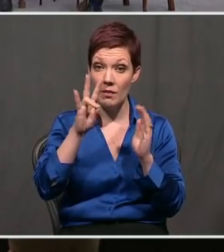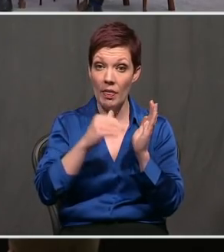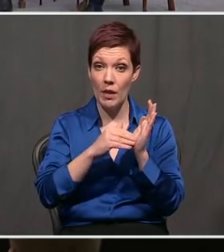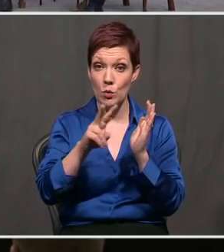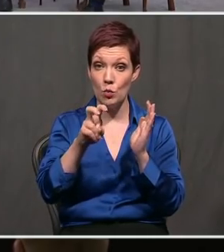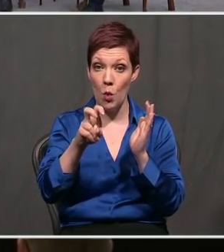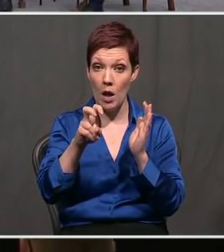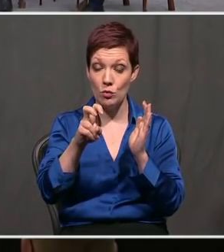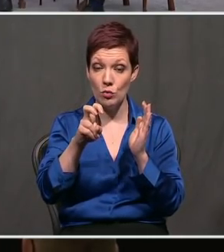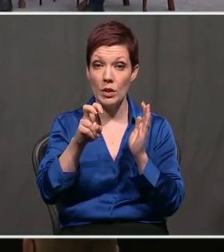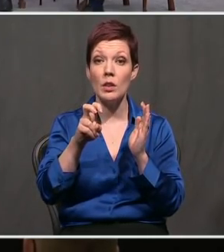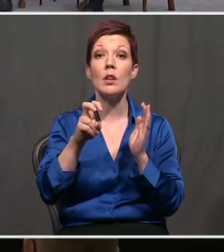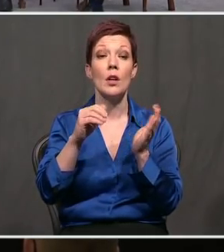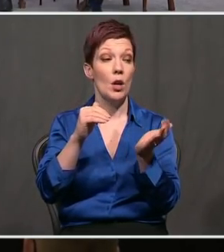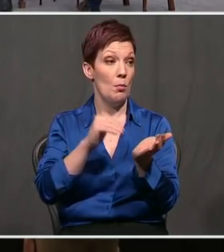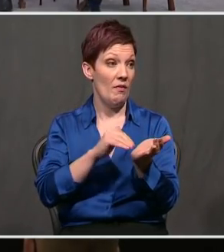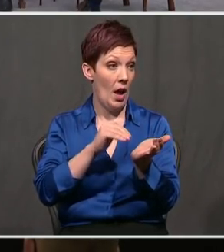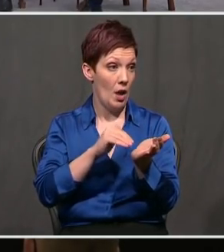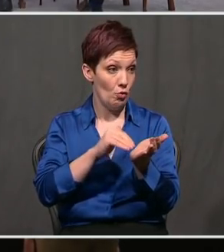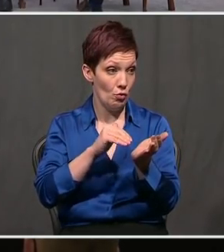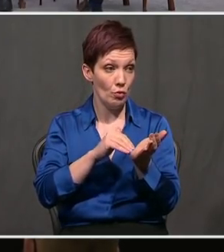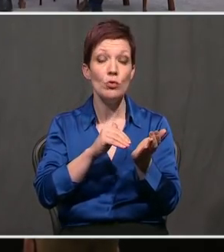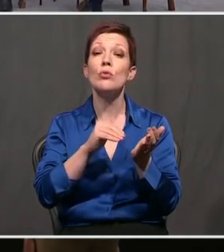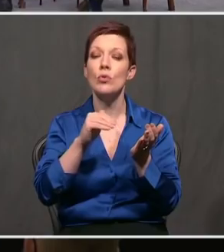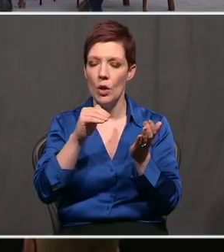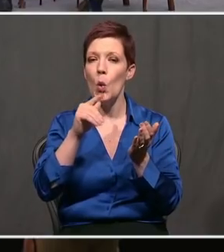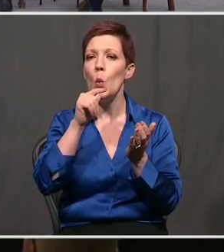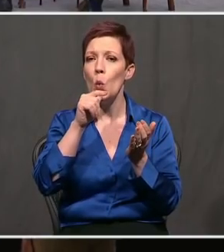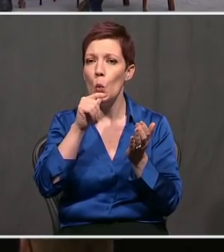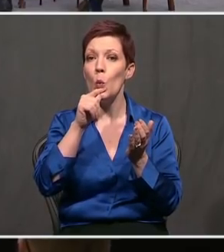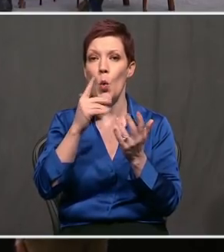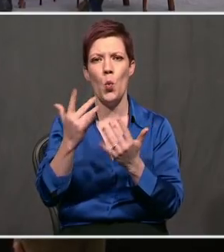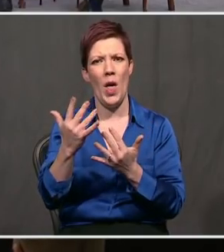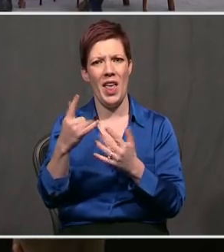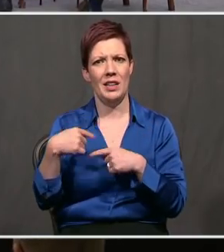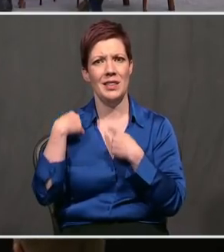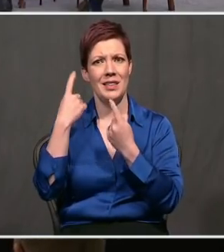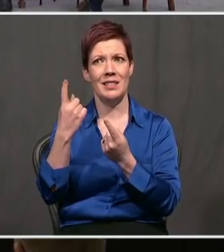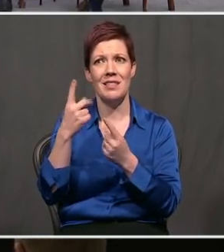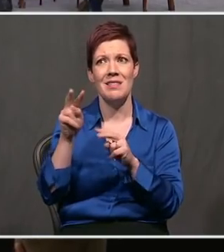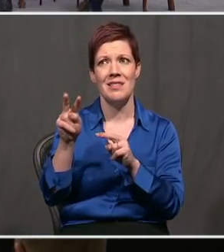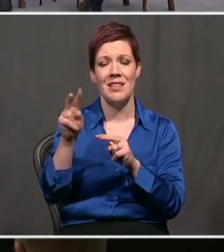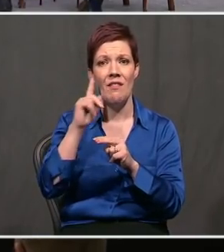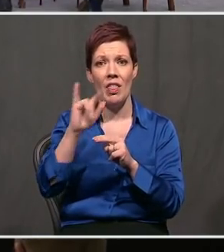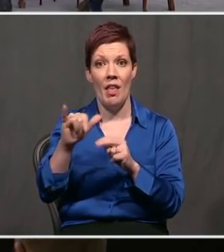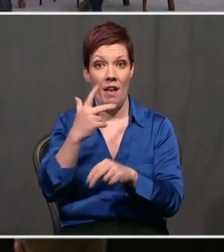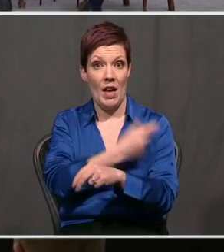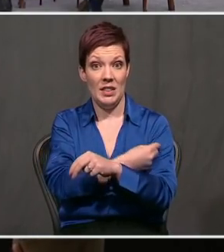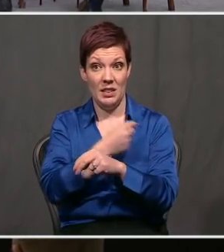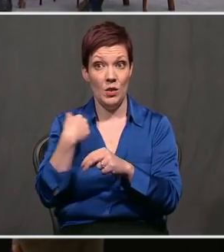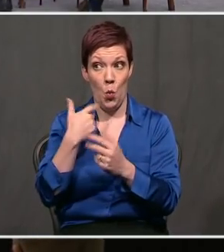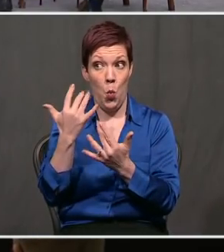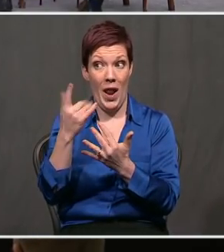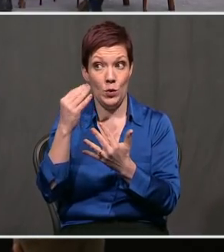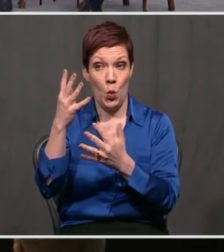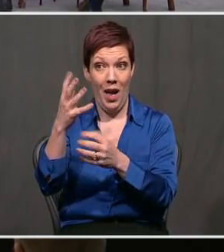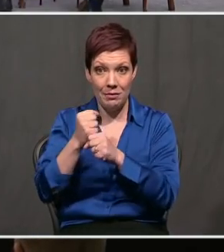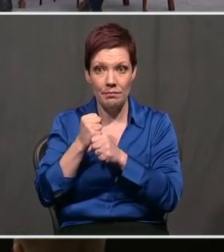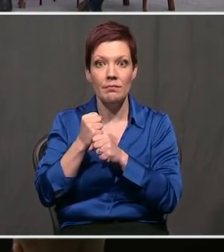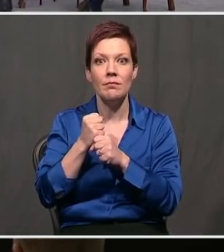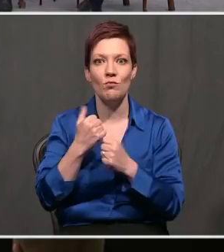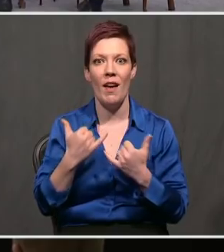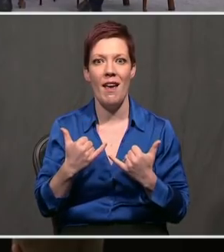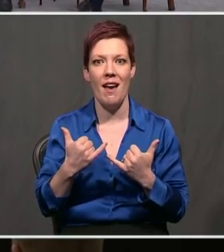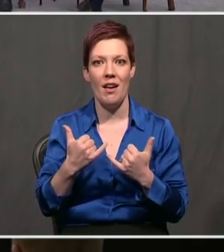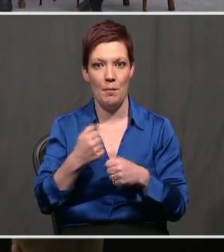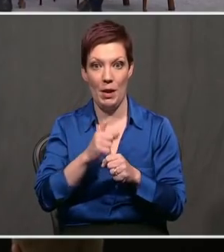7,200 providers in the state of Texas that are awaiting for these vaccines as we speak right now, ready to make sure that we do